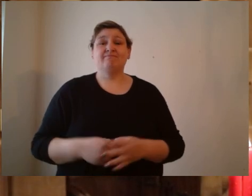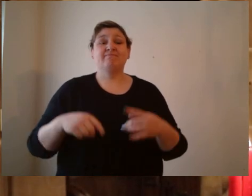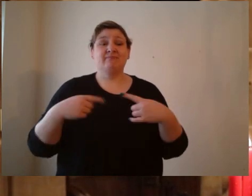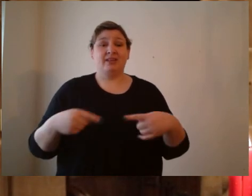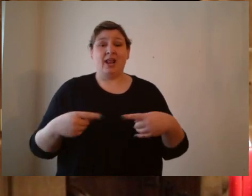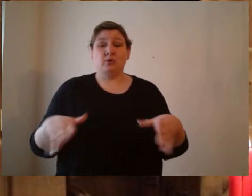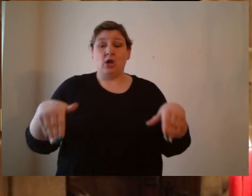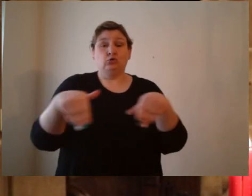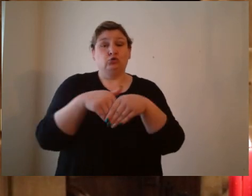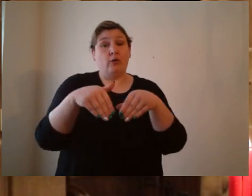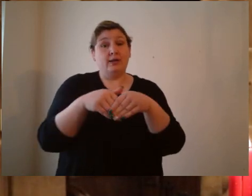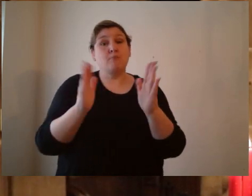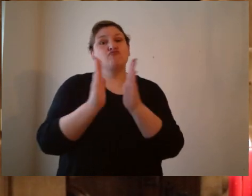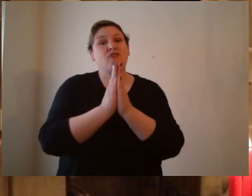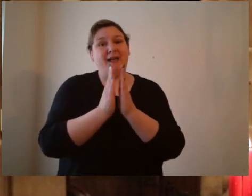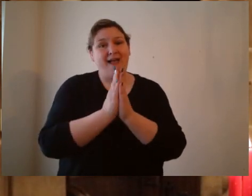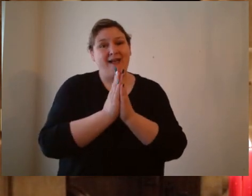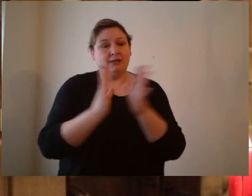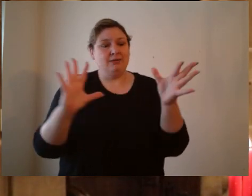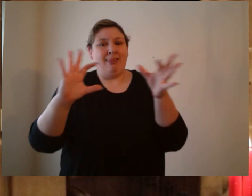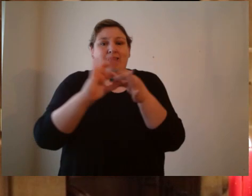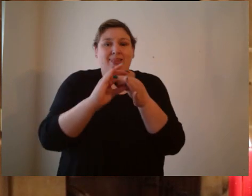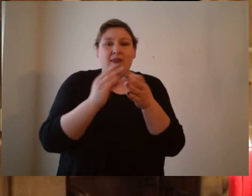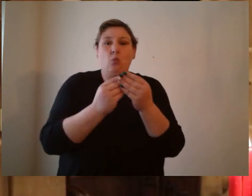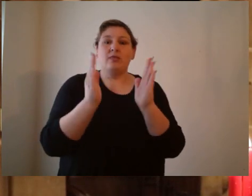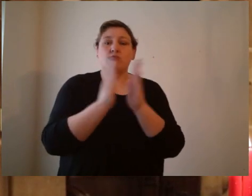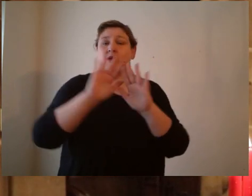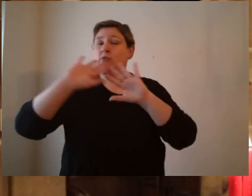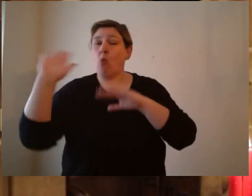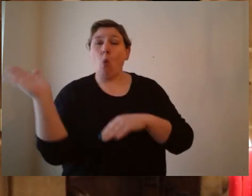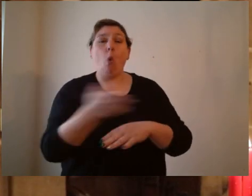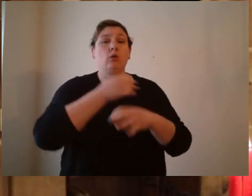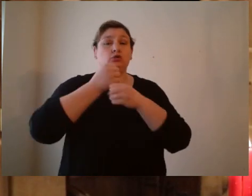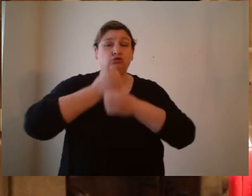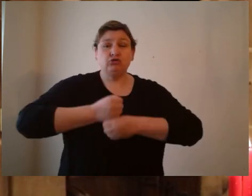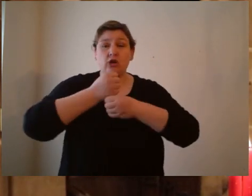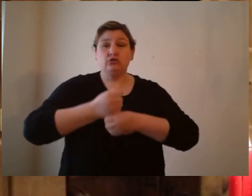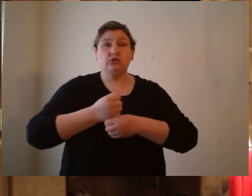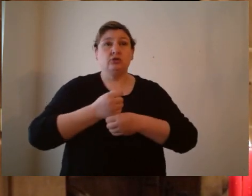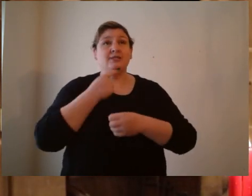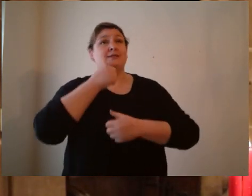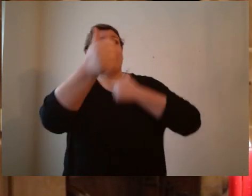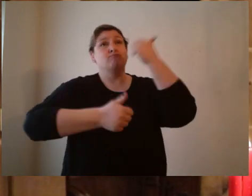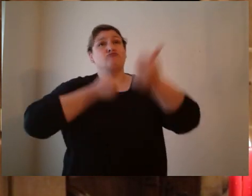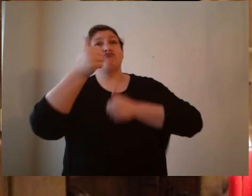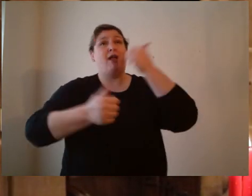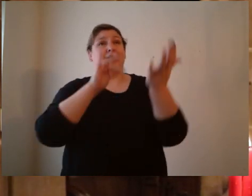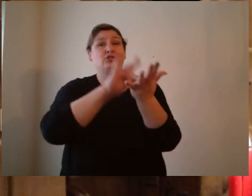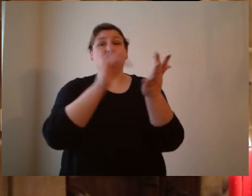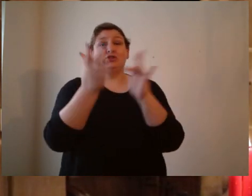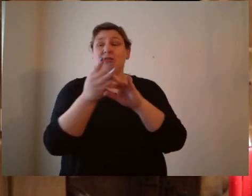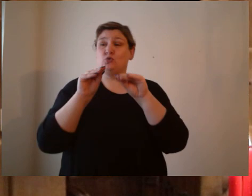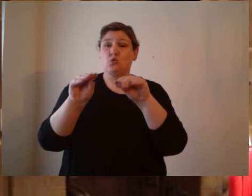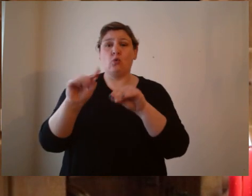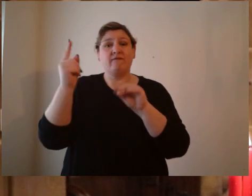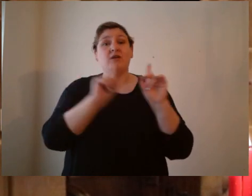And let us join our prayers with the prayers of the whole church as we pray as Jesus taught his